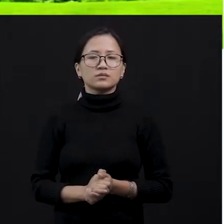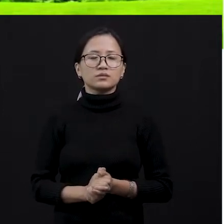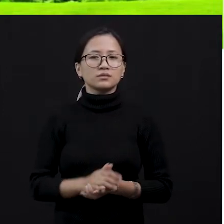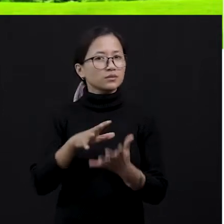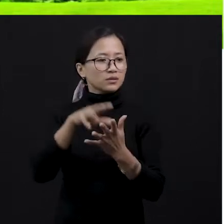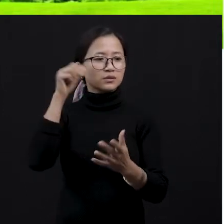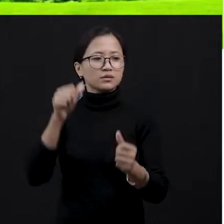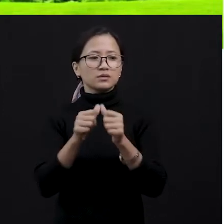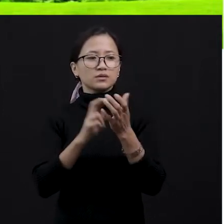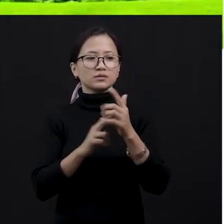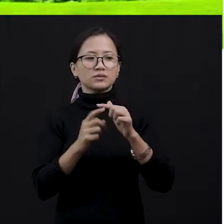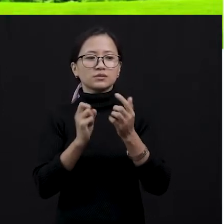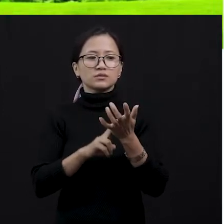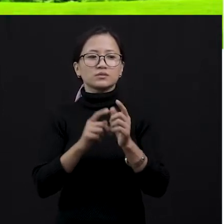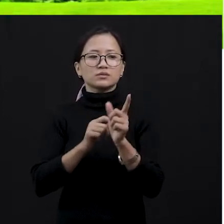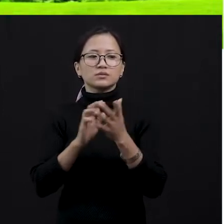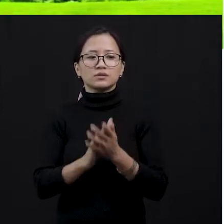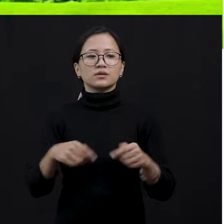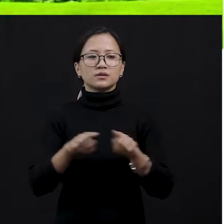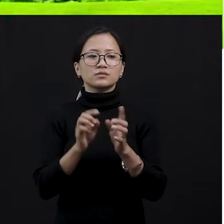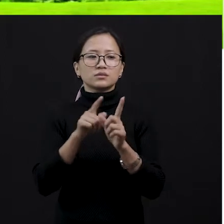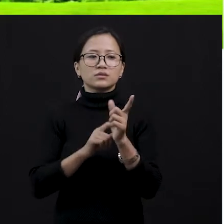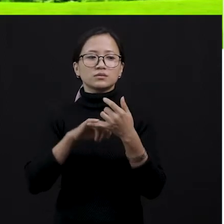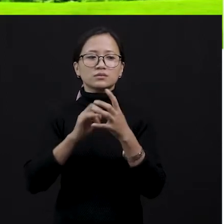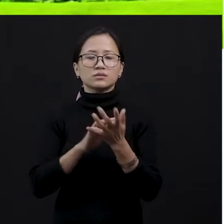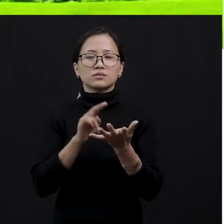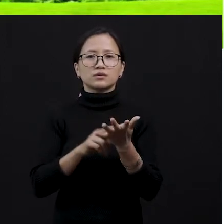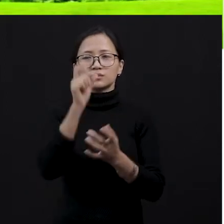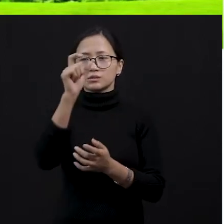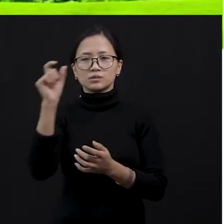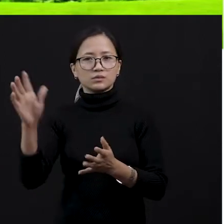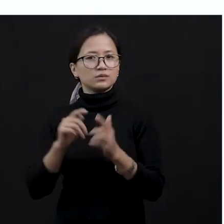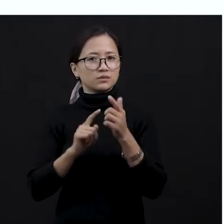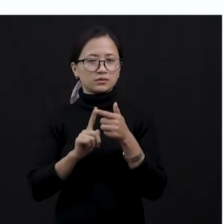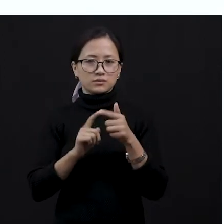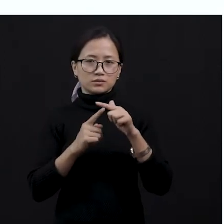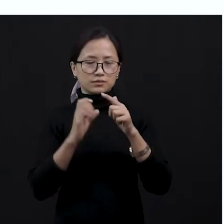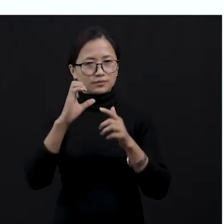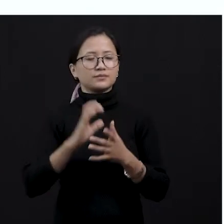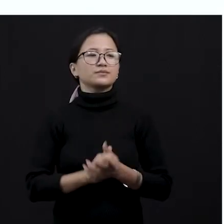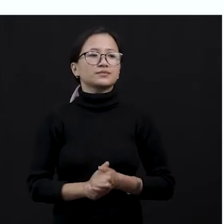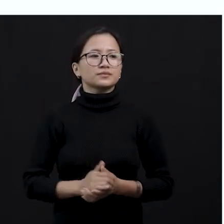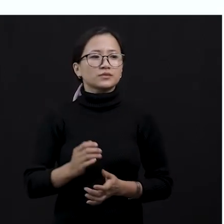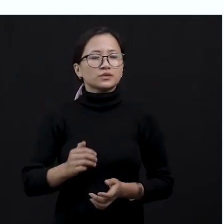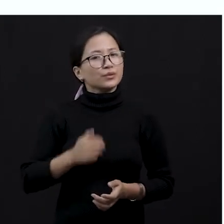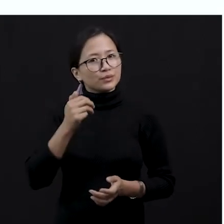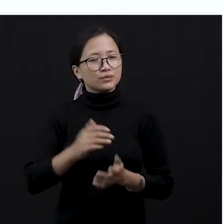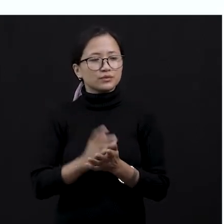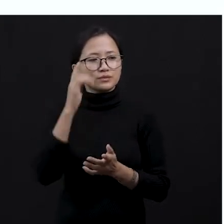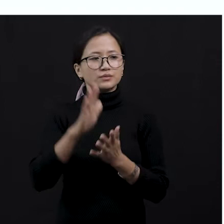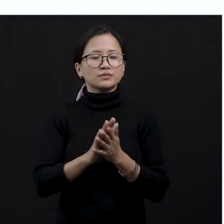also learn the antonyms and the synonym words, all right. So, today our topic will be Wish for a